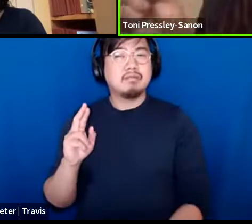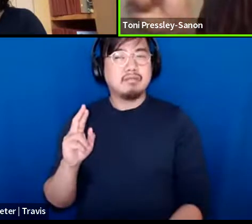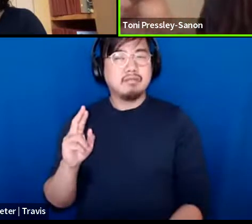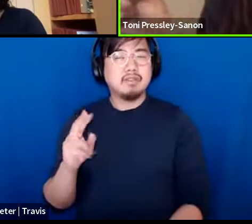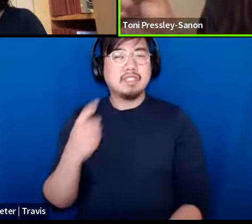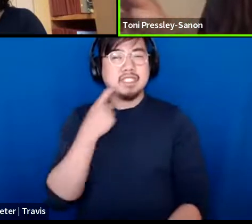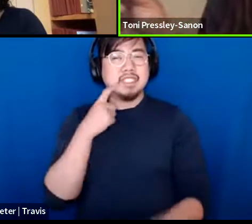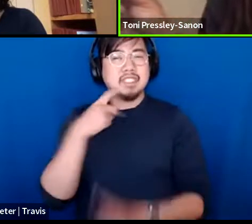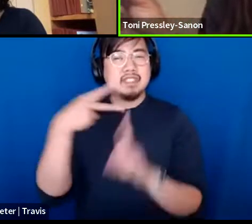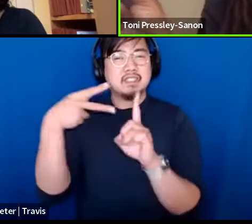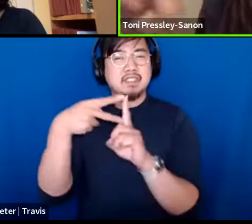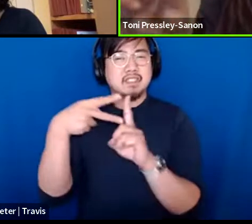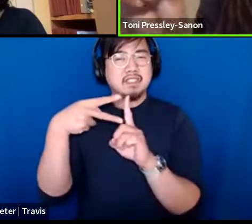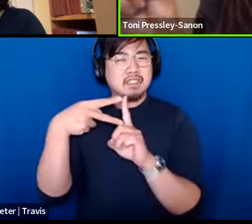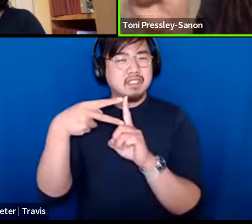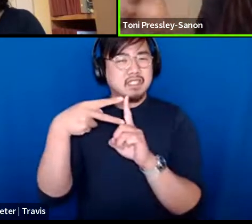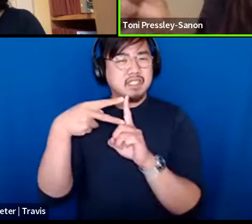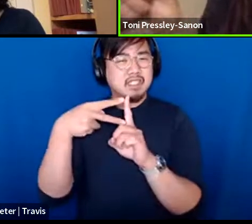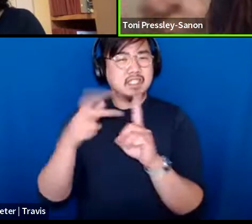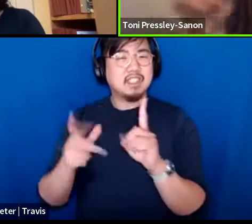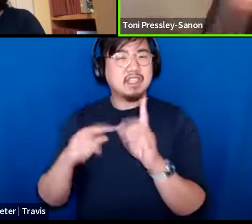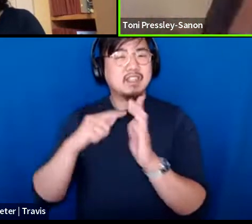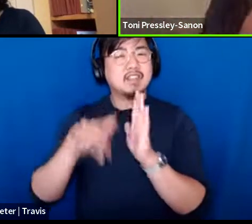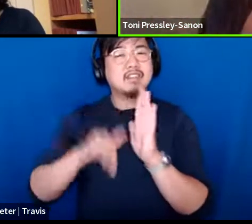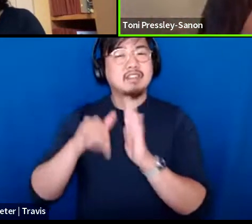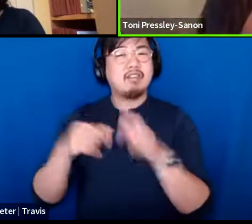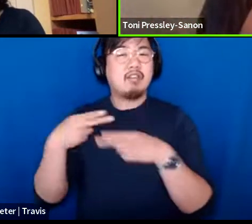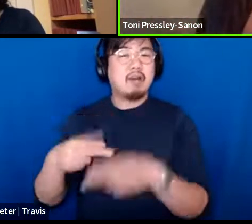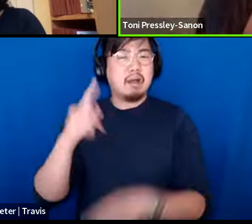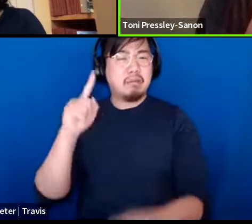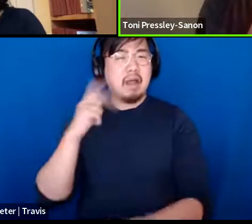People Don't Practice Buddhism, right?